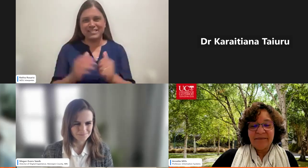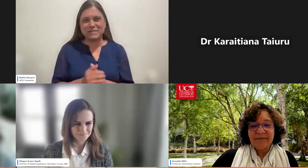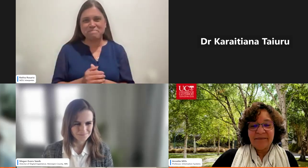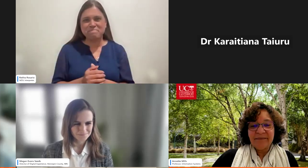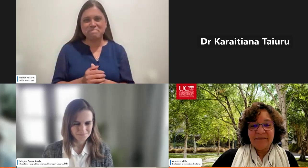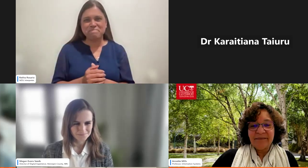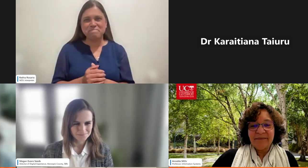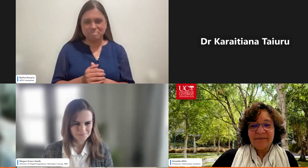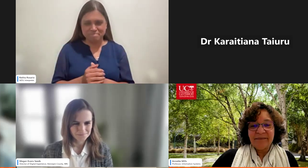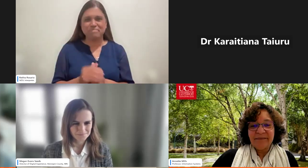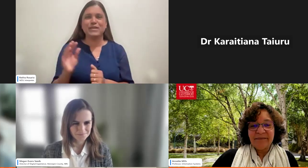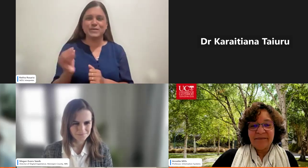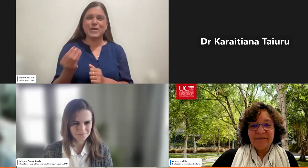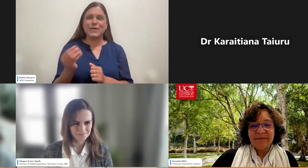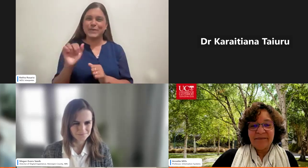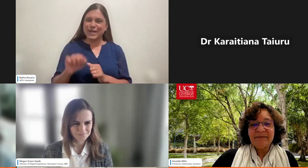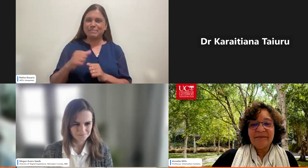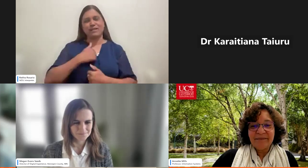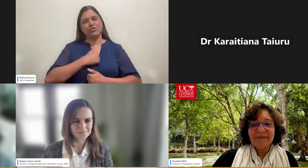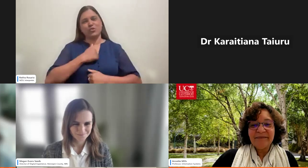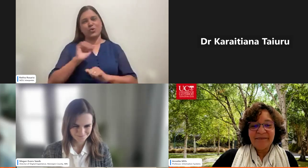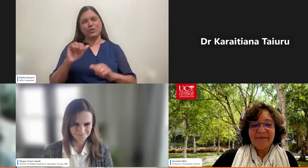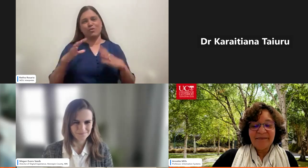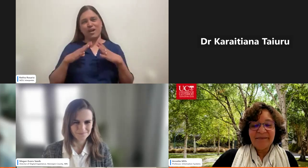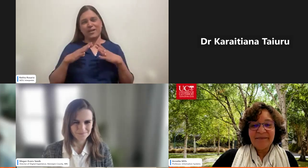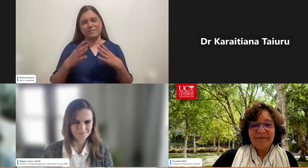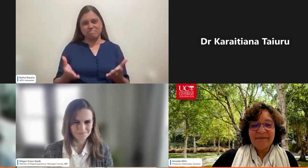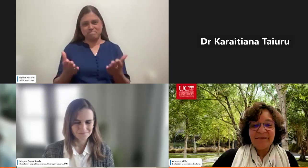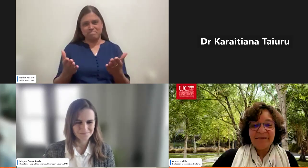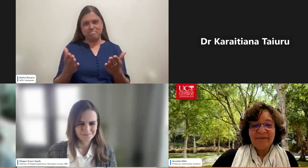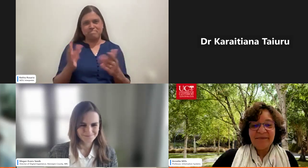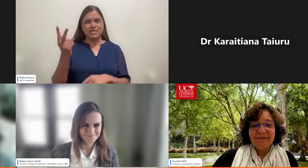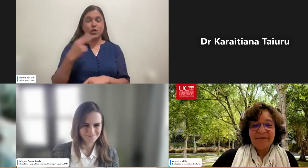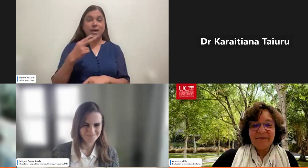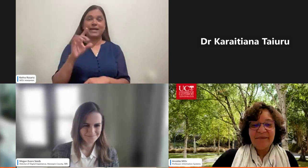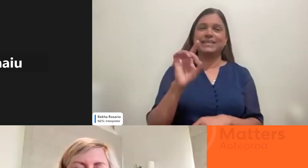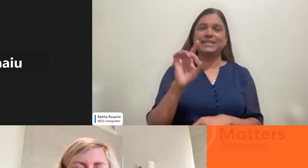So yeah, enjoy your break, and we'll see you back in 10 minutes.